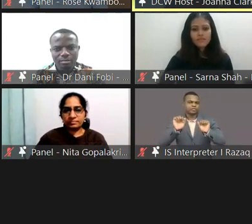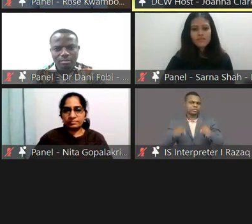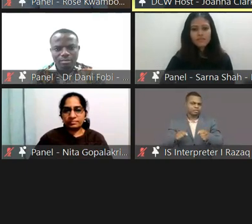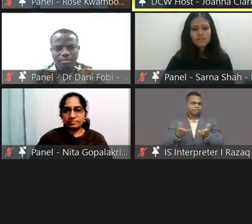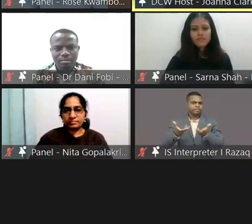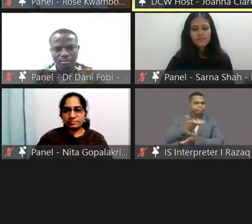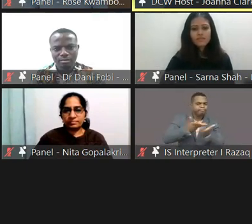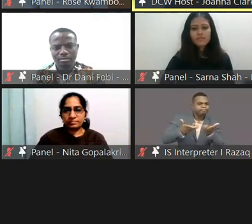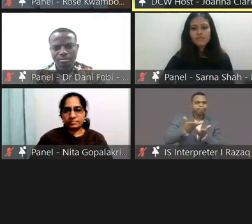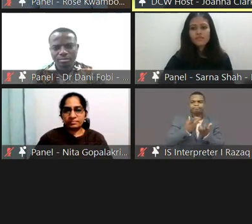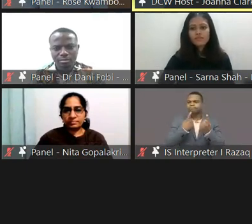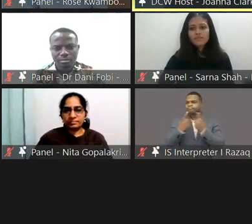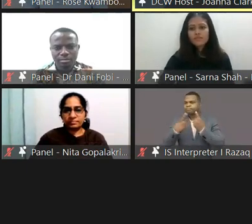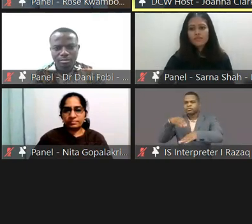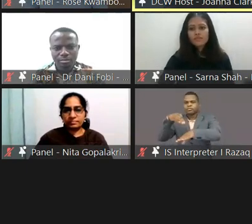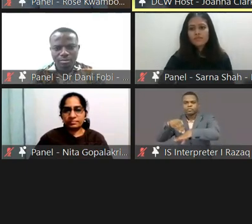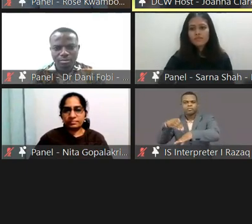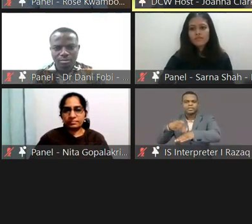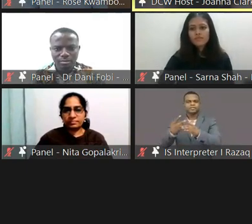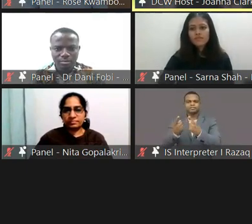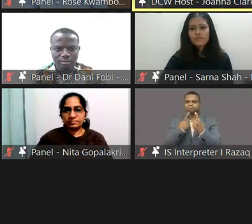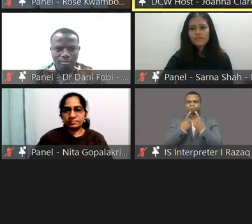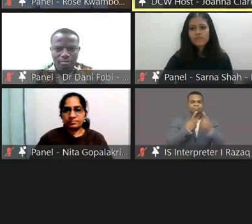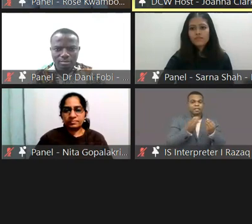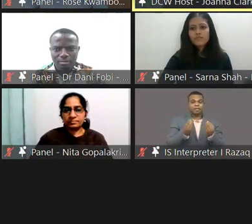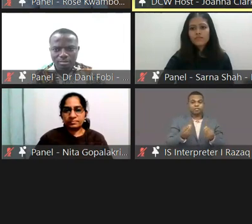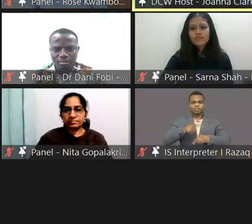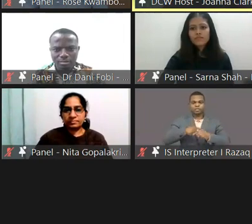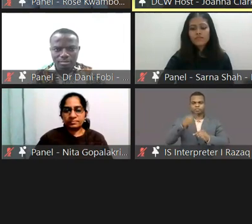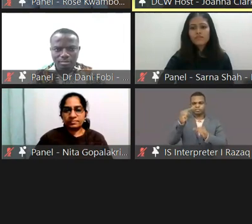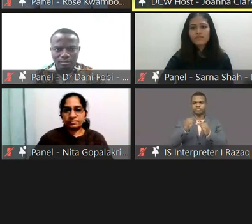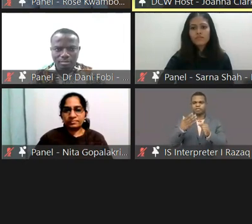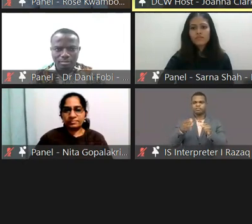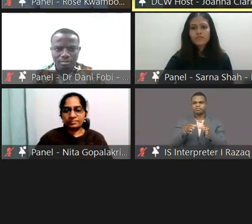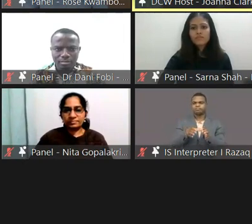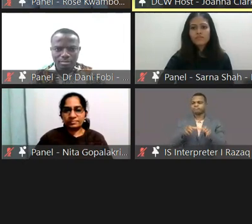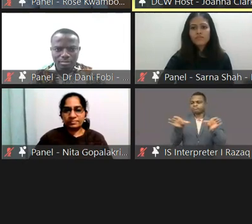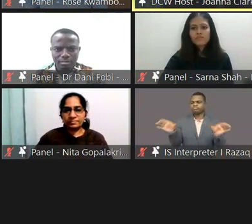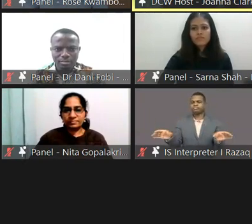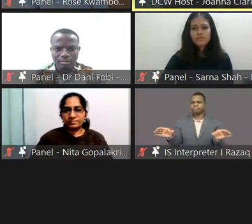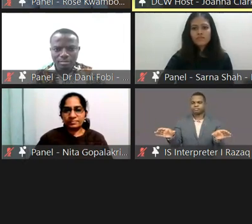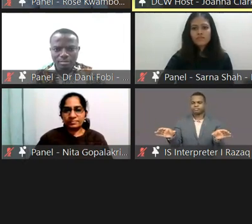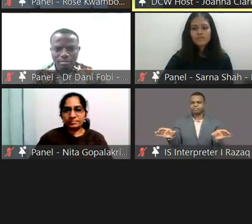breakout rooms. You'll all shortly see something on your screen asking you to join.